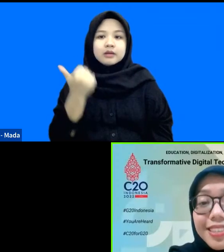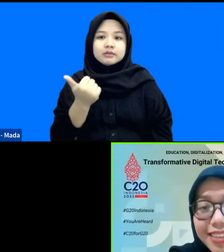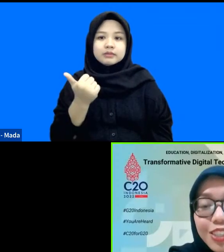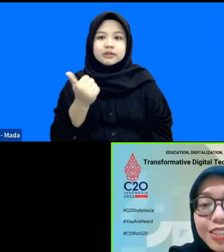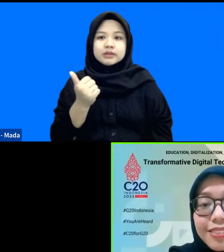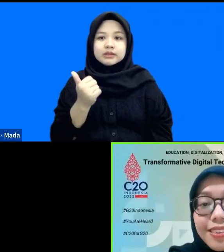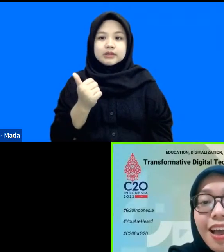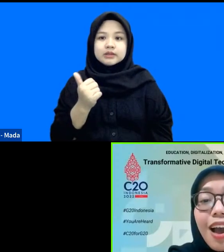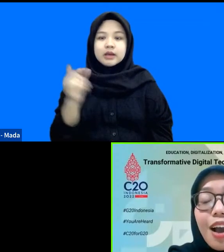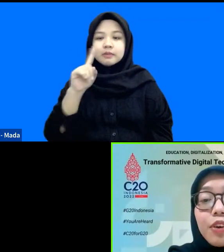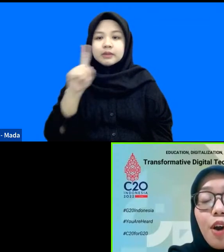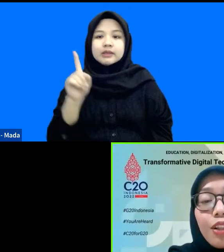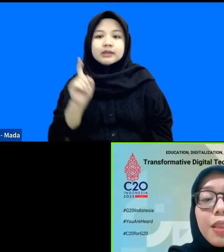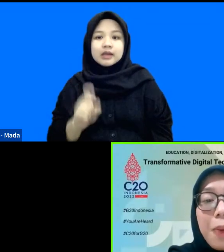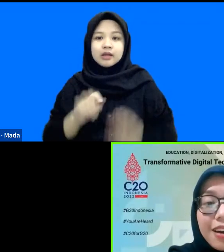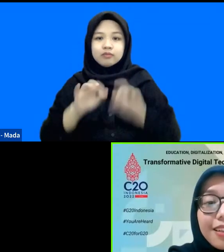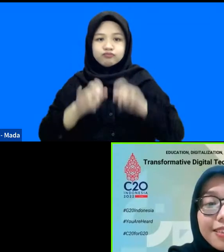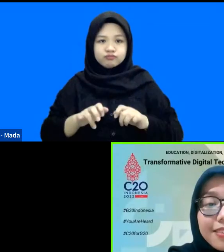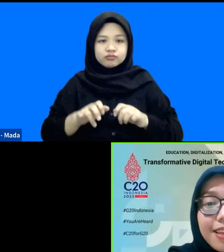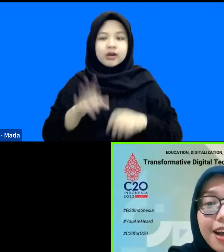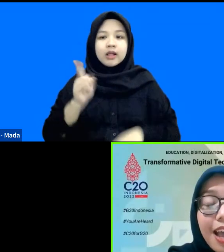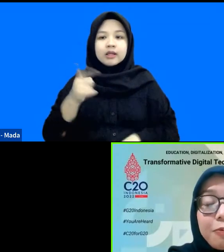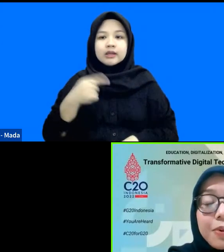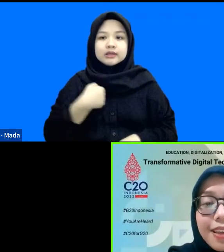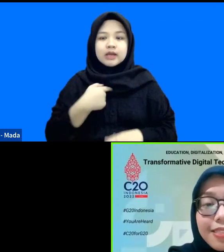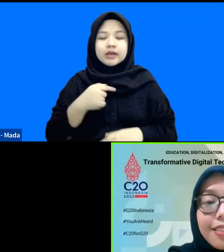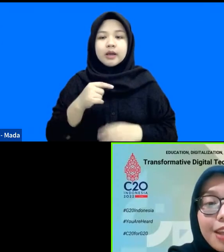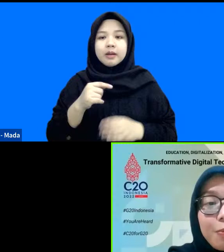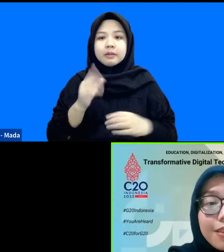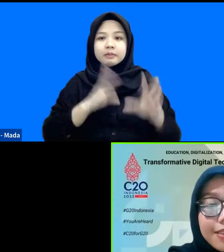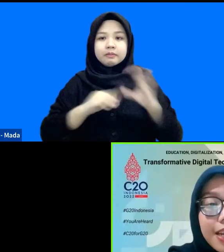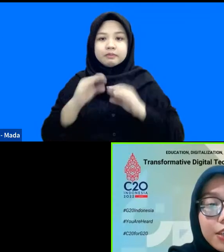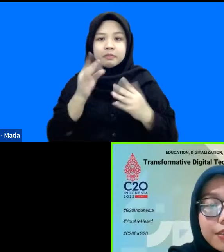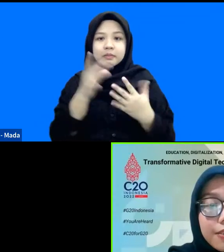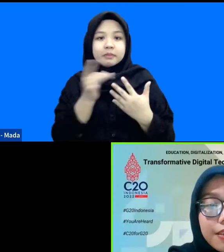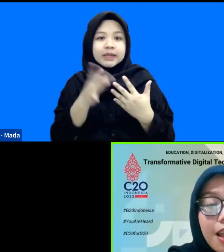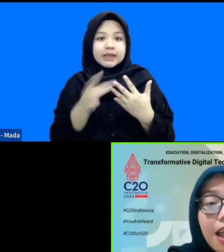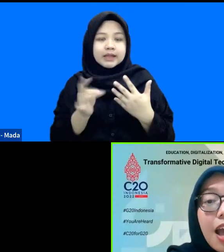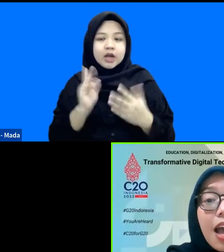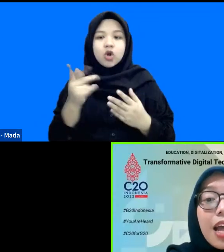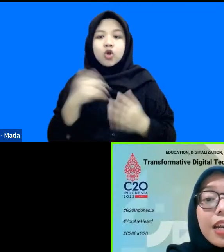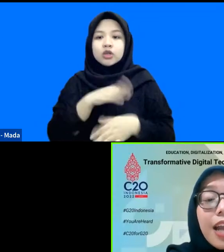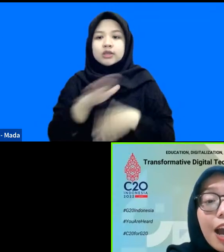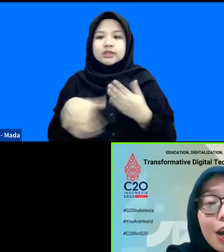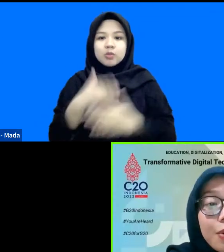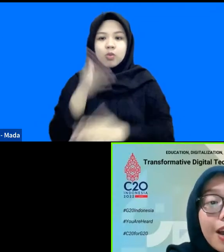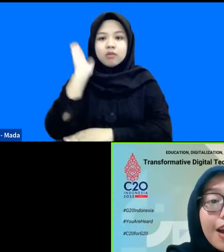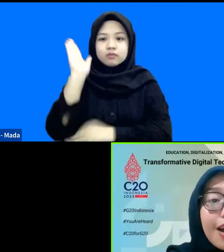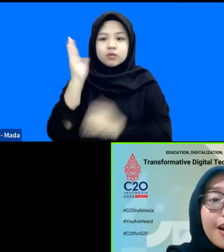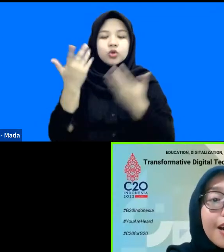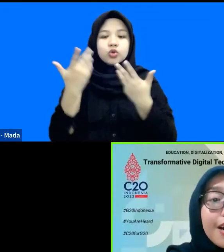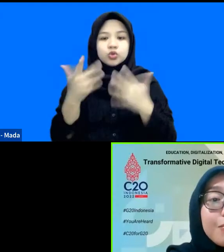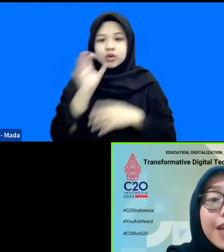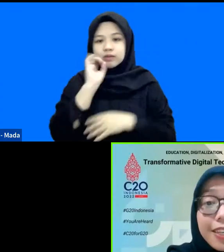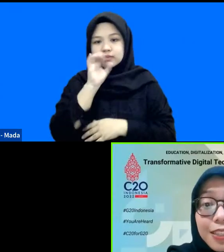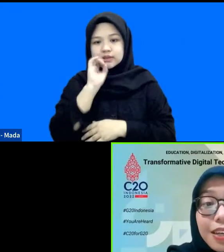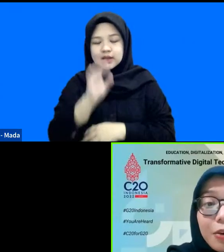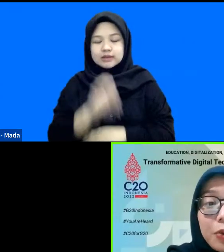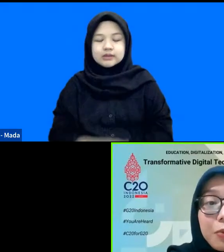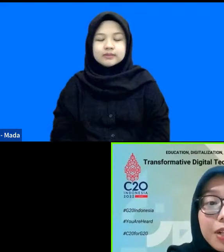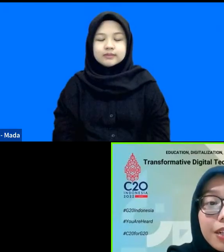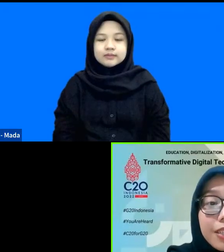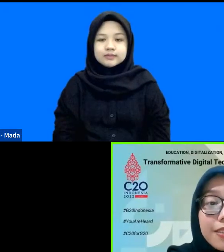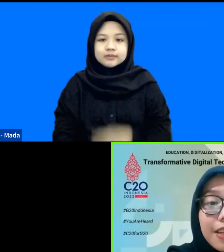the Q&A sessions after all the panelists have presented their presentations. Now,